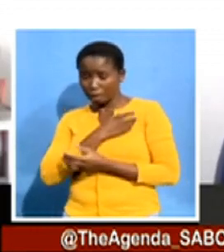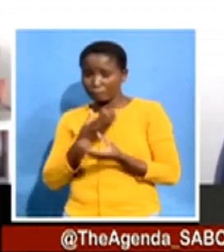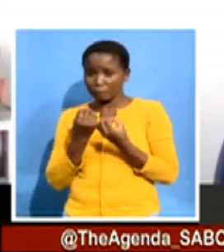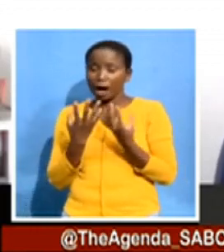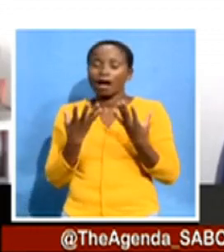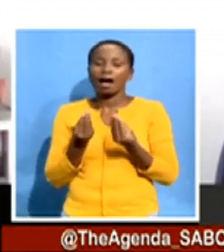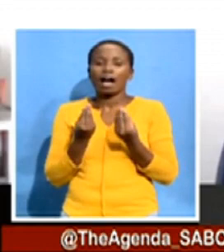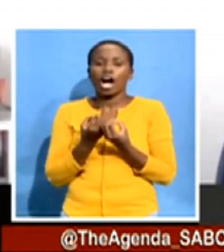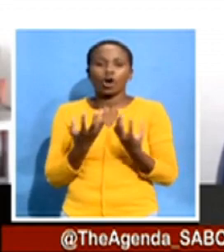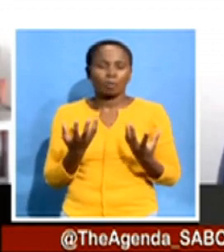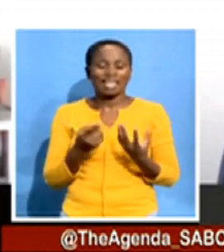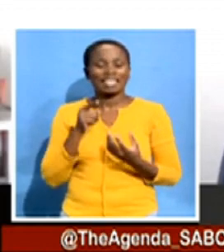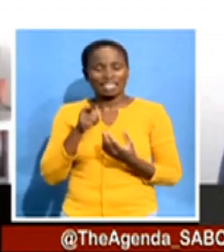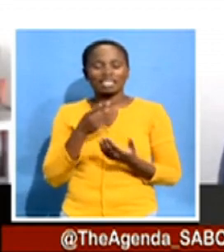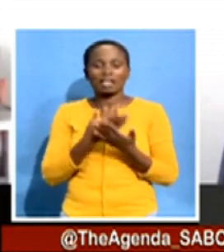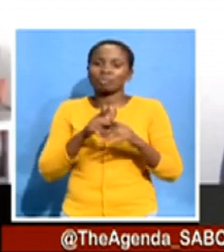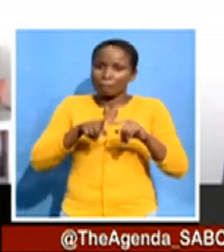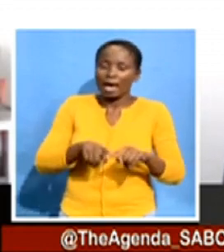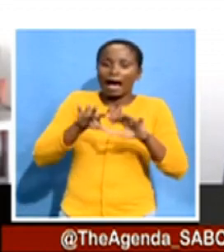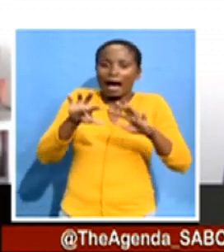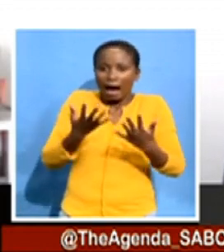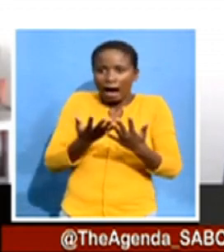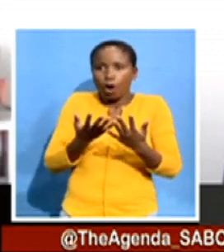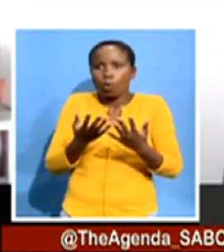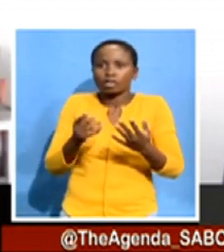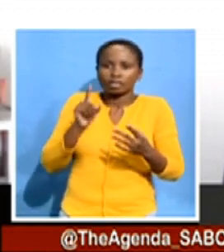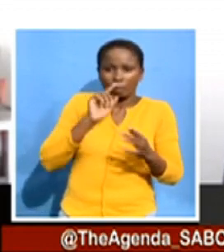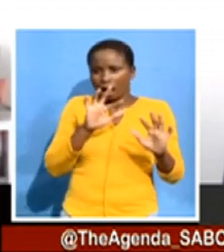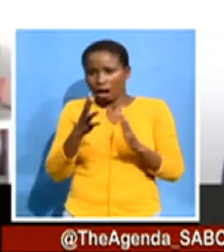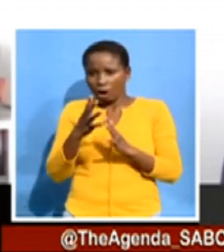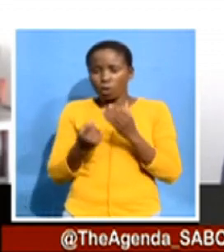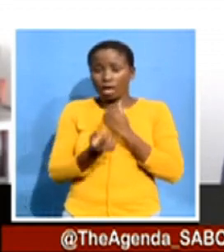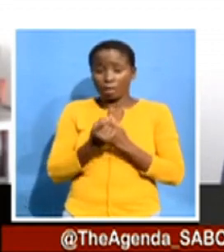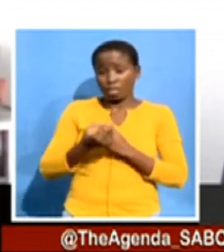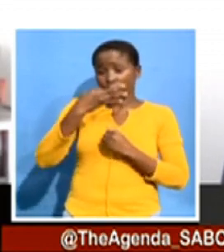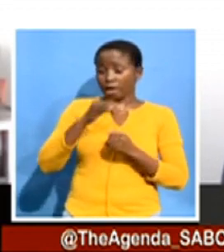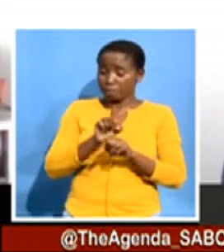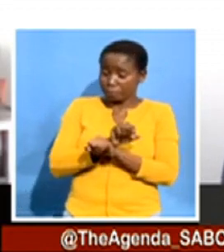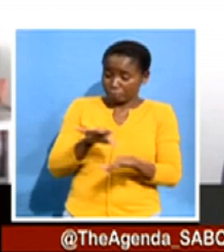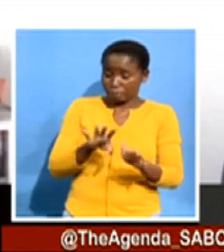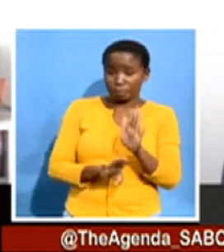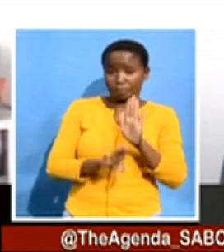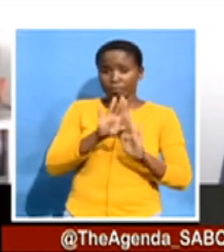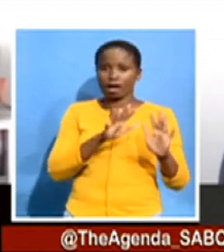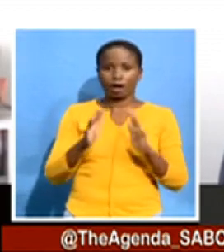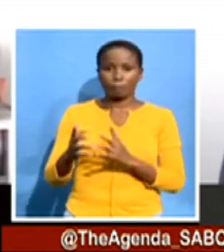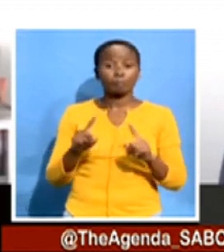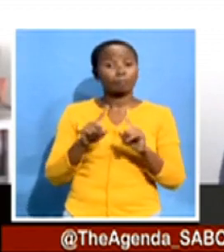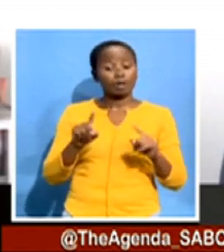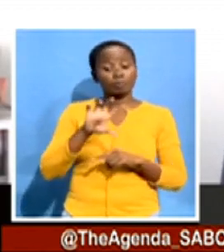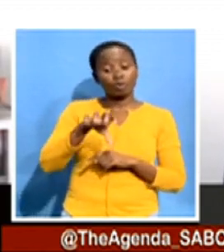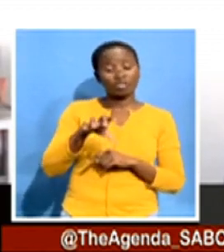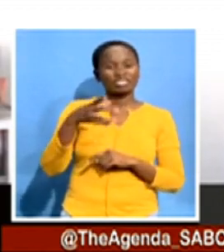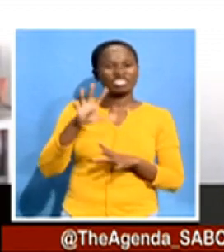high and when the third wave will be. But what we've done in this province is we've got a team that are planning